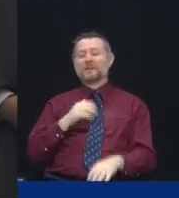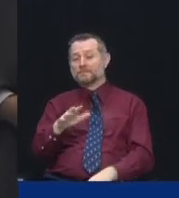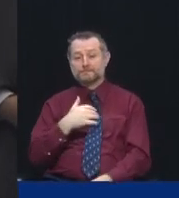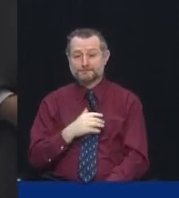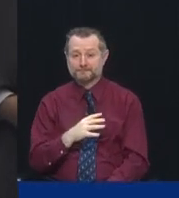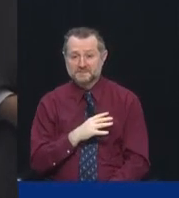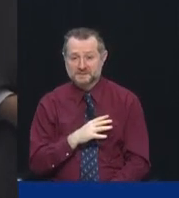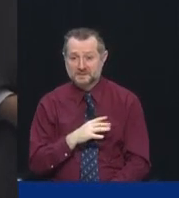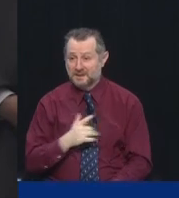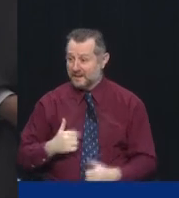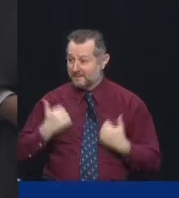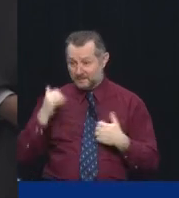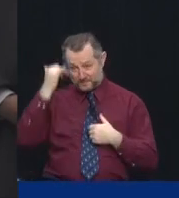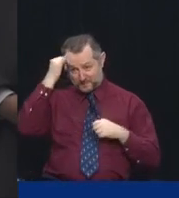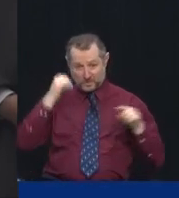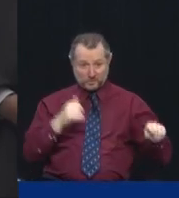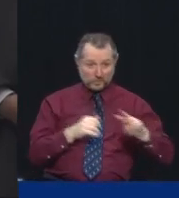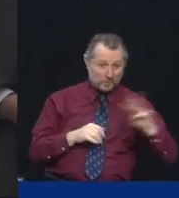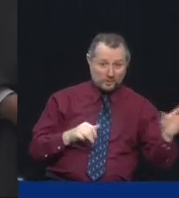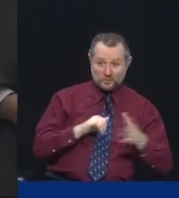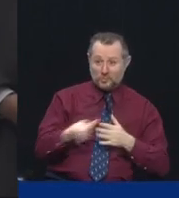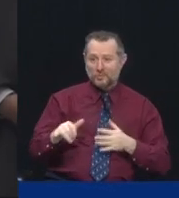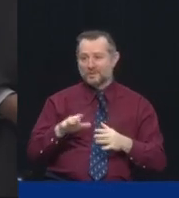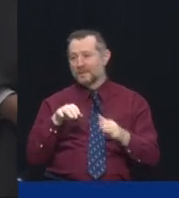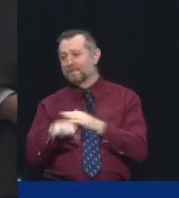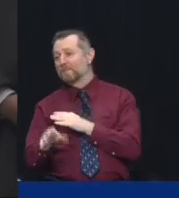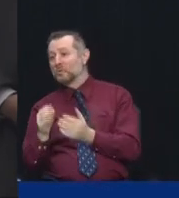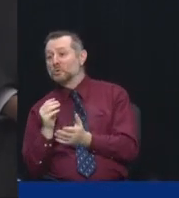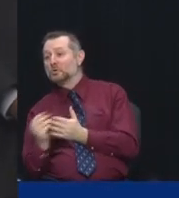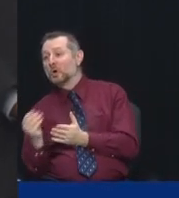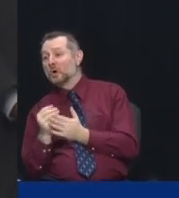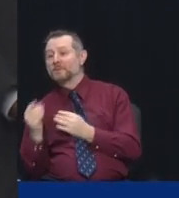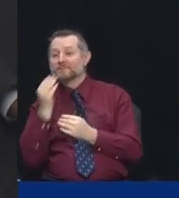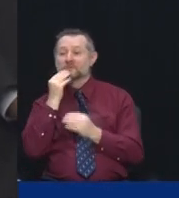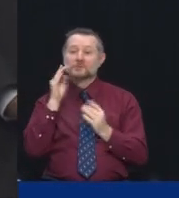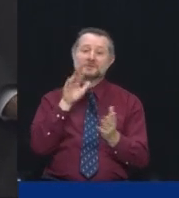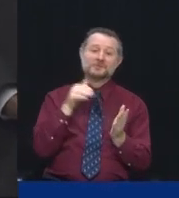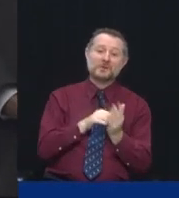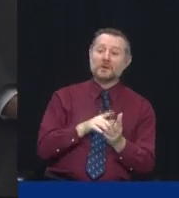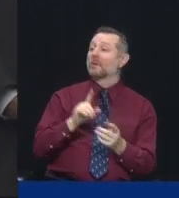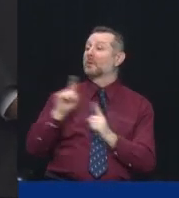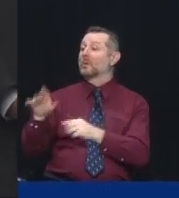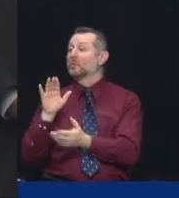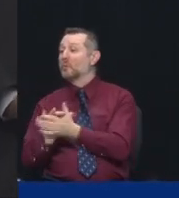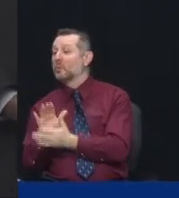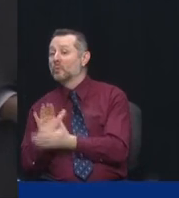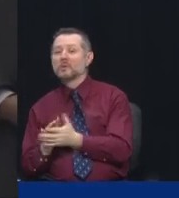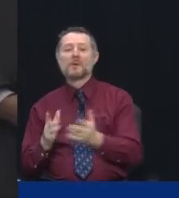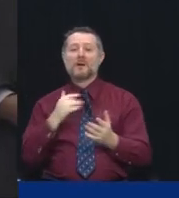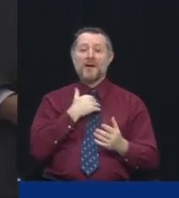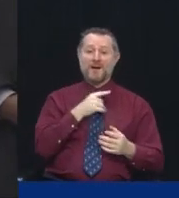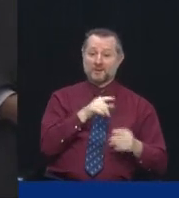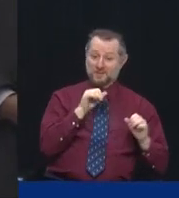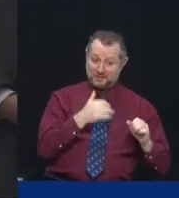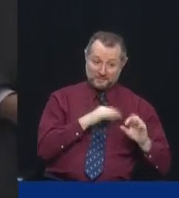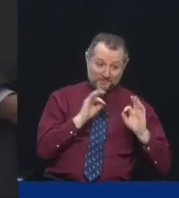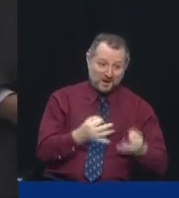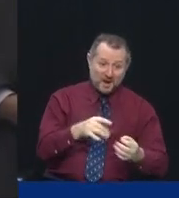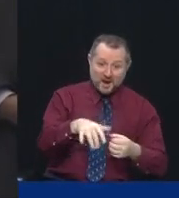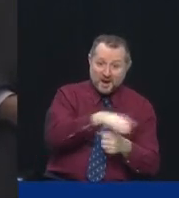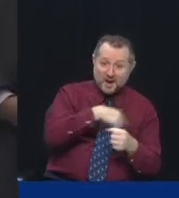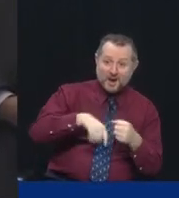York, if you go into a shopping center, if you go to school, if you have a family, If you say hello to your grandmother or